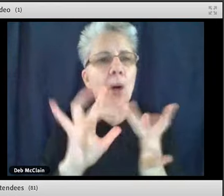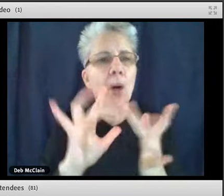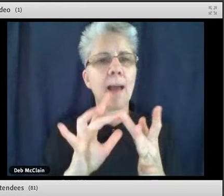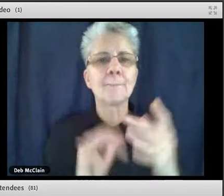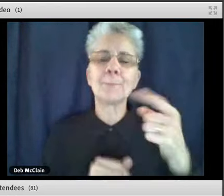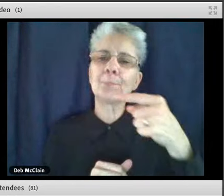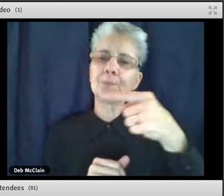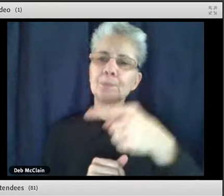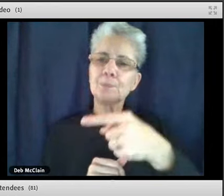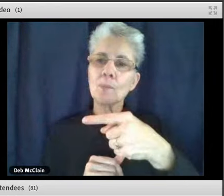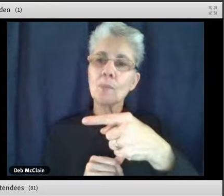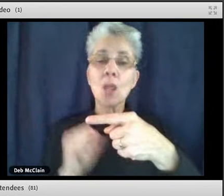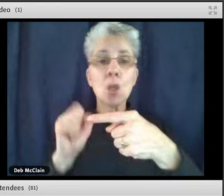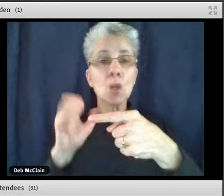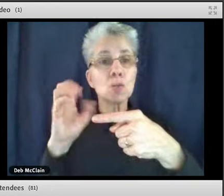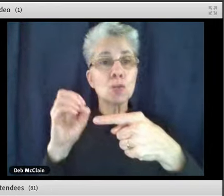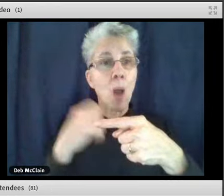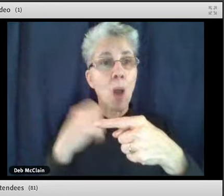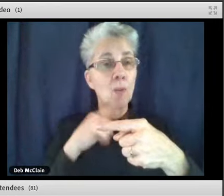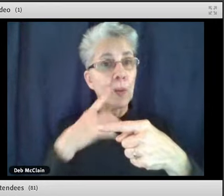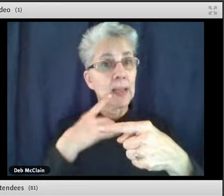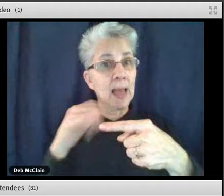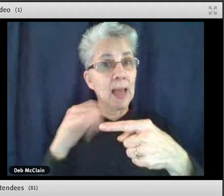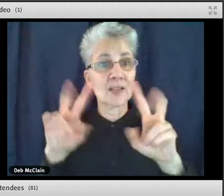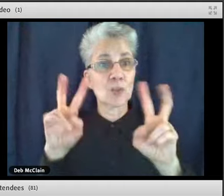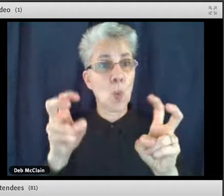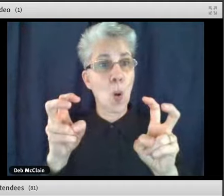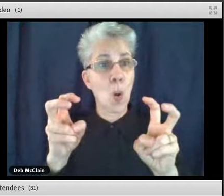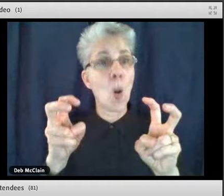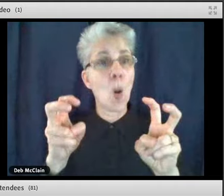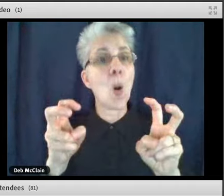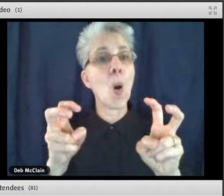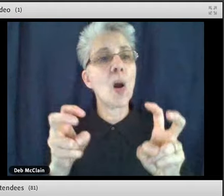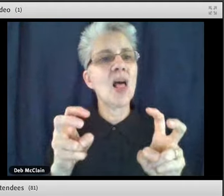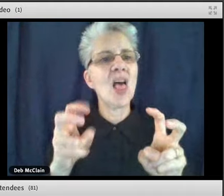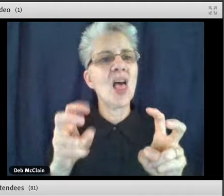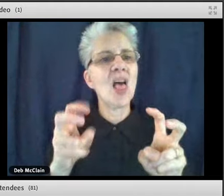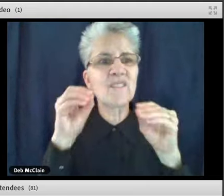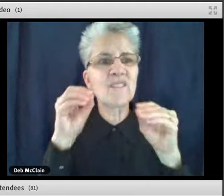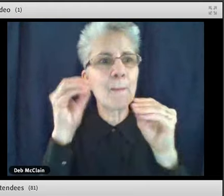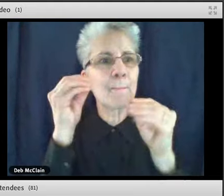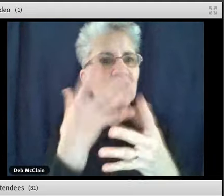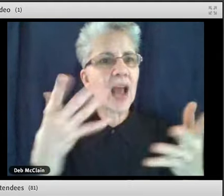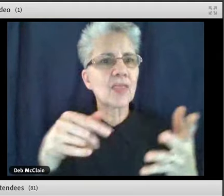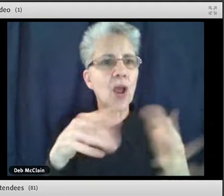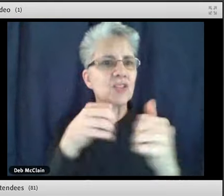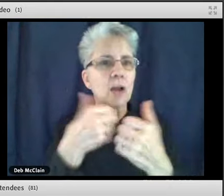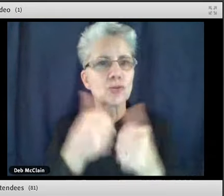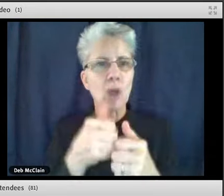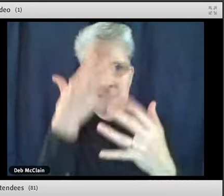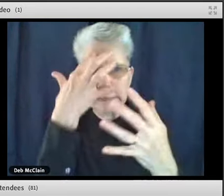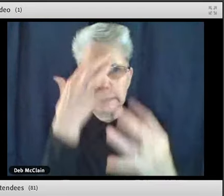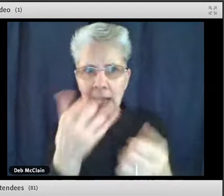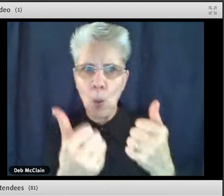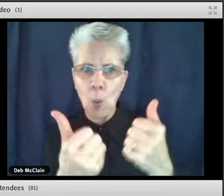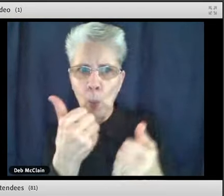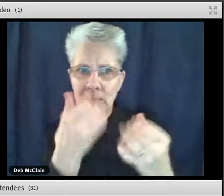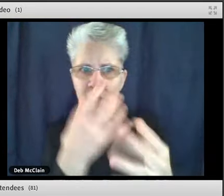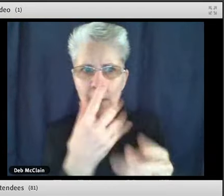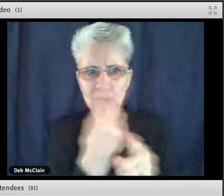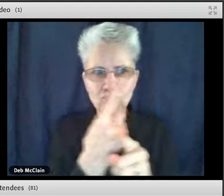but you don't have to know every single detail every single minute. So practice a little self-discipline. I'm doing that. You